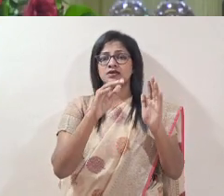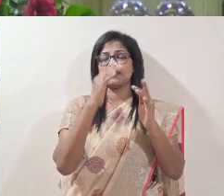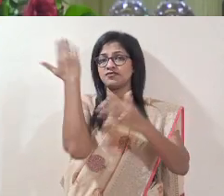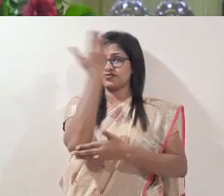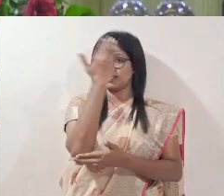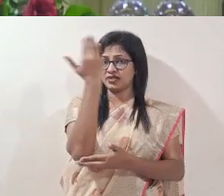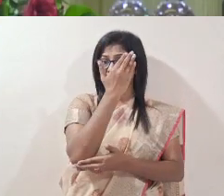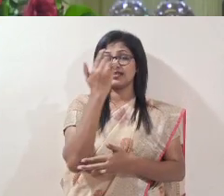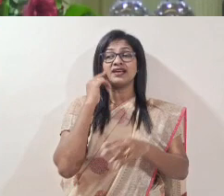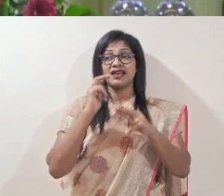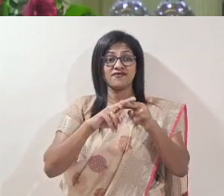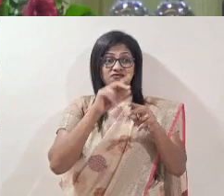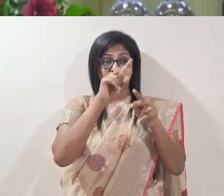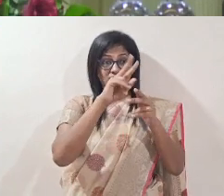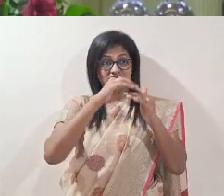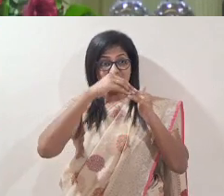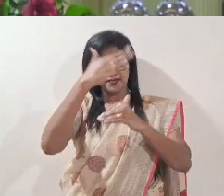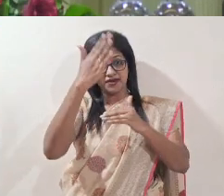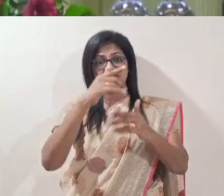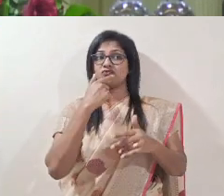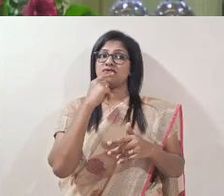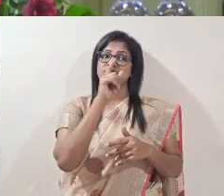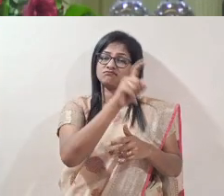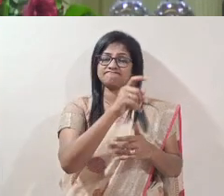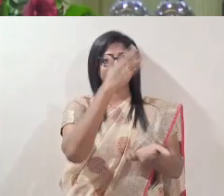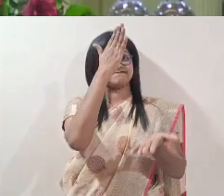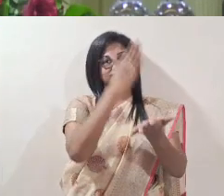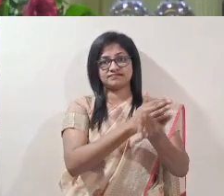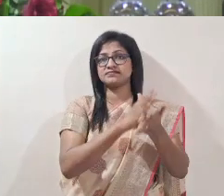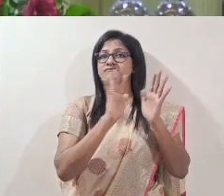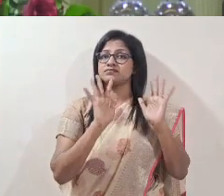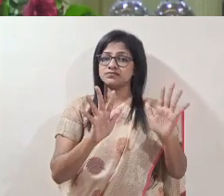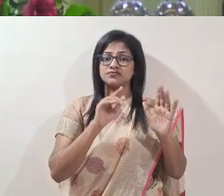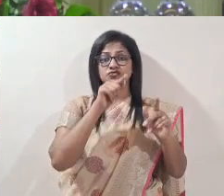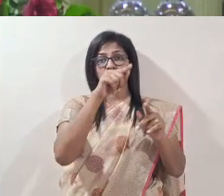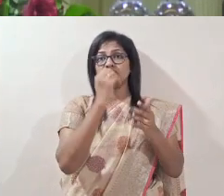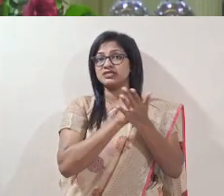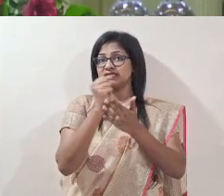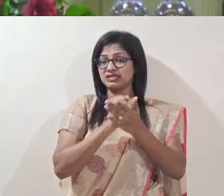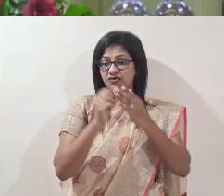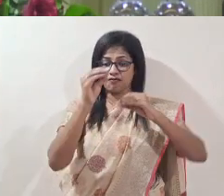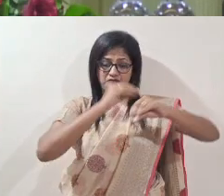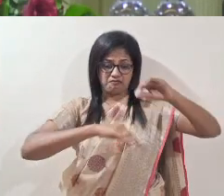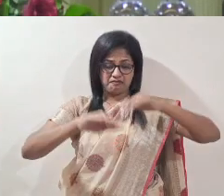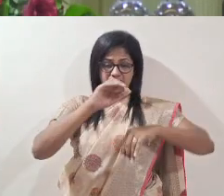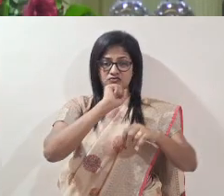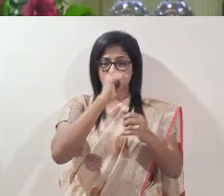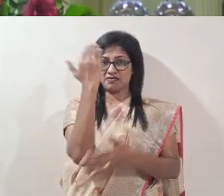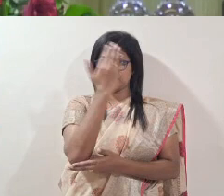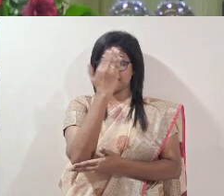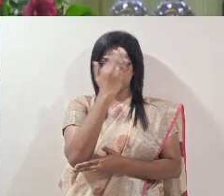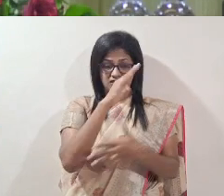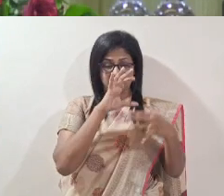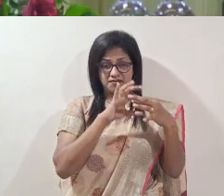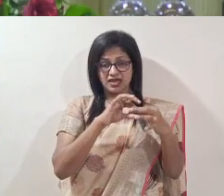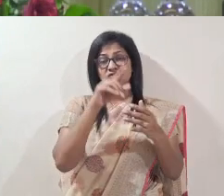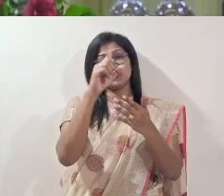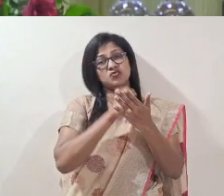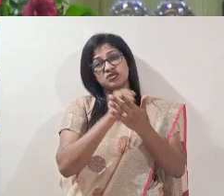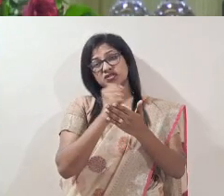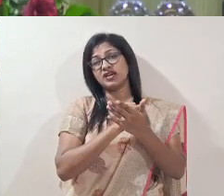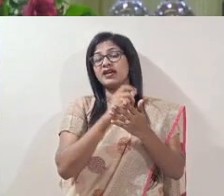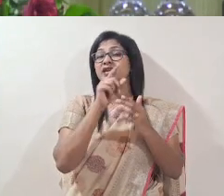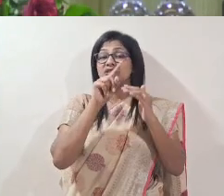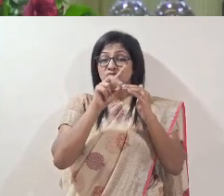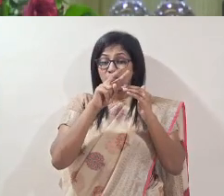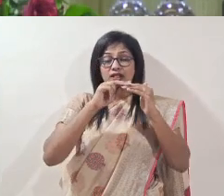will ask you to stop. So you try to organize your presentation in a manner so that at any cost